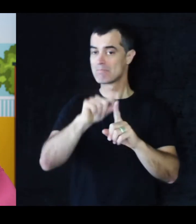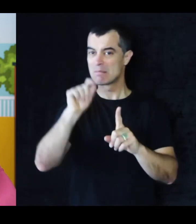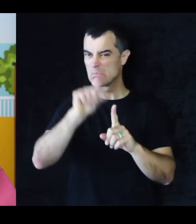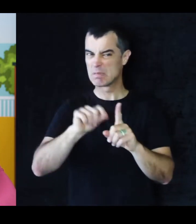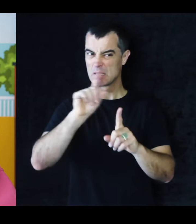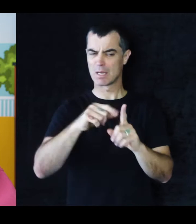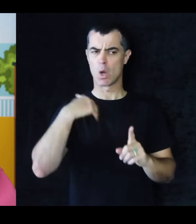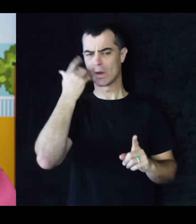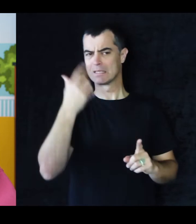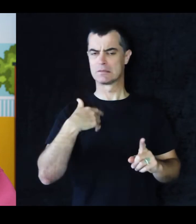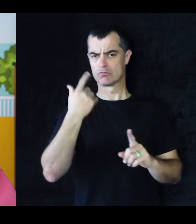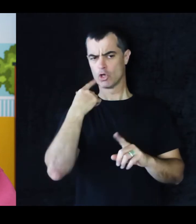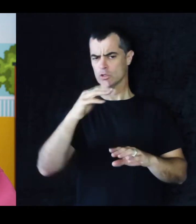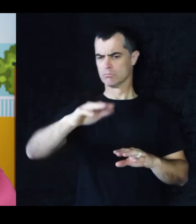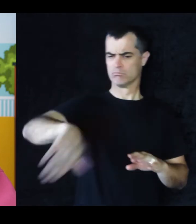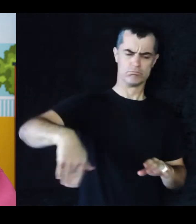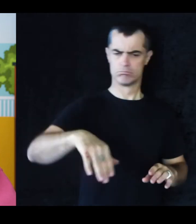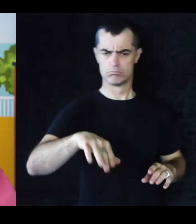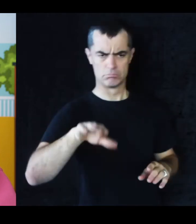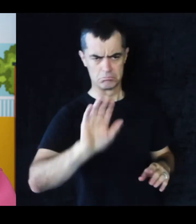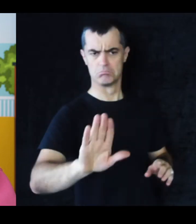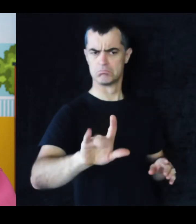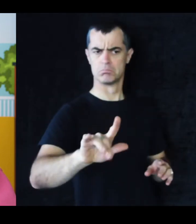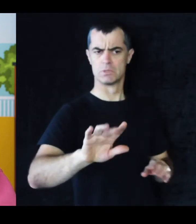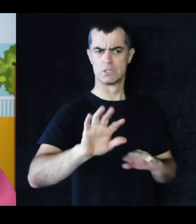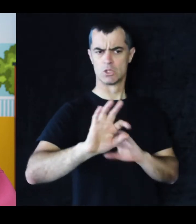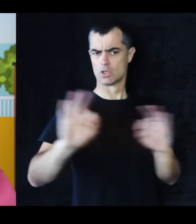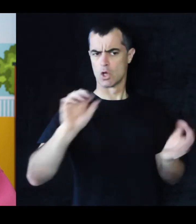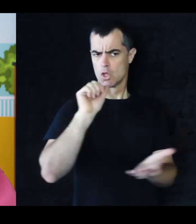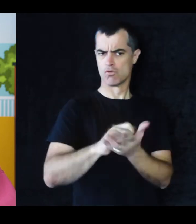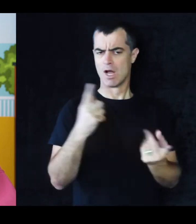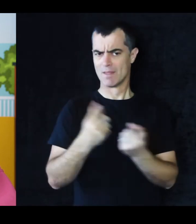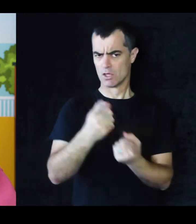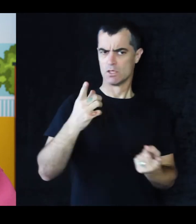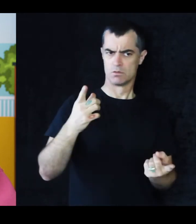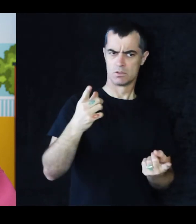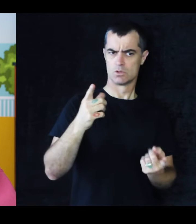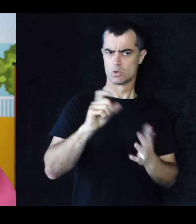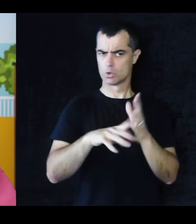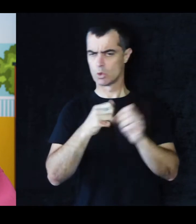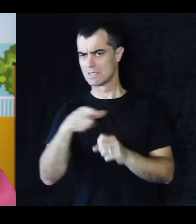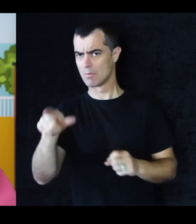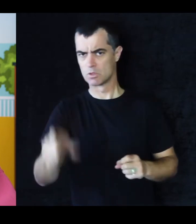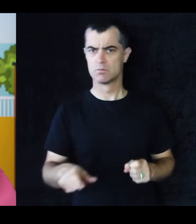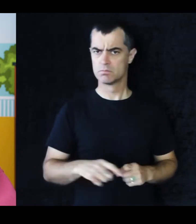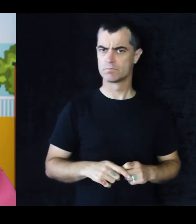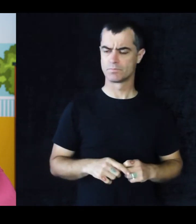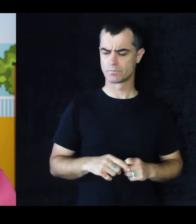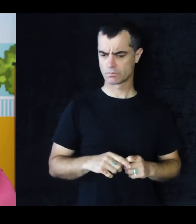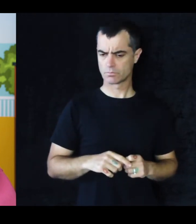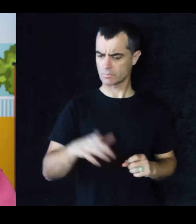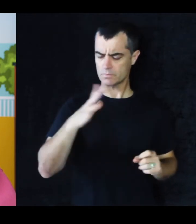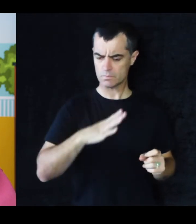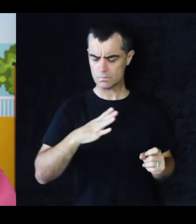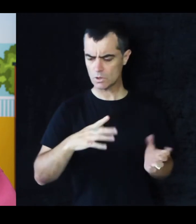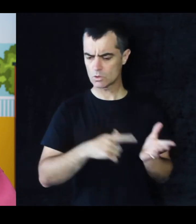with a disability getting picked on, I always try to step in and say, well, no, you're not. That is not the right thing you're doing to